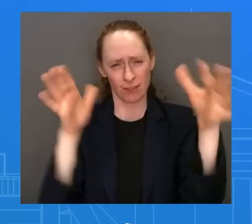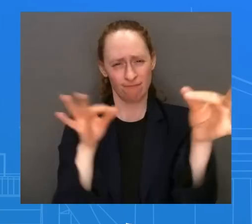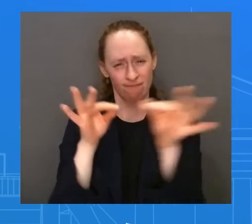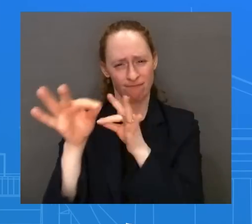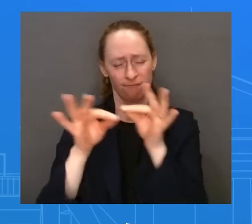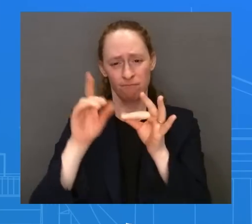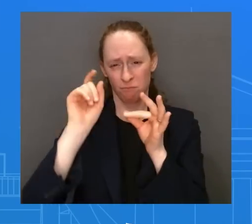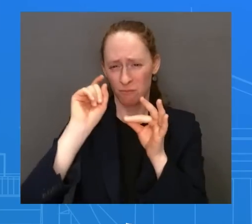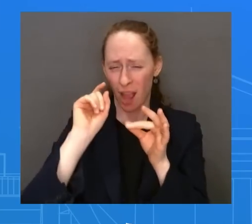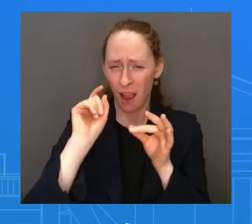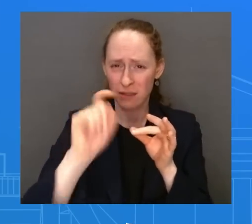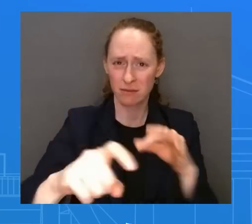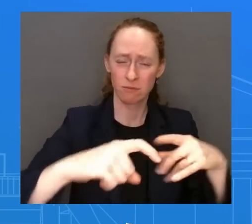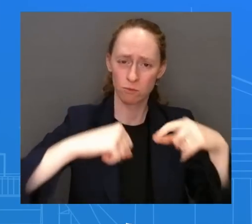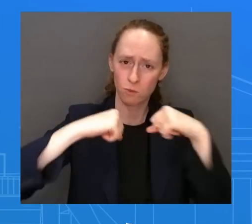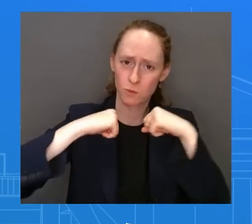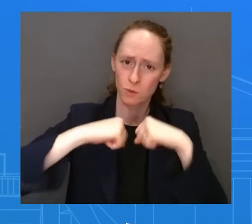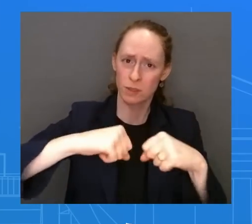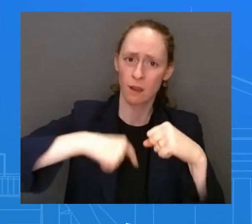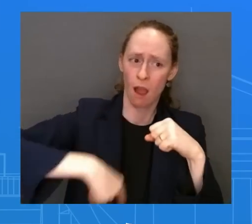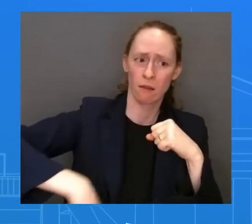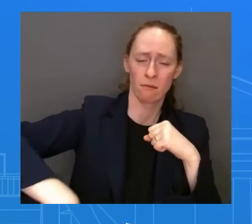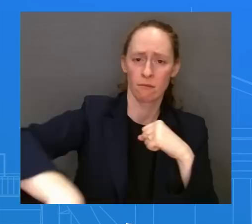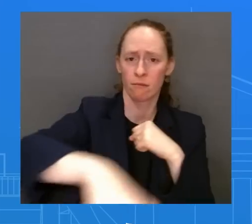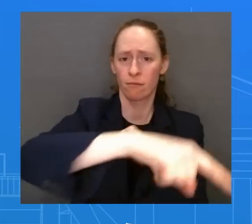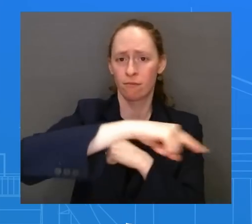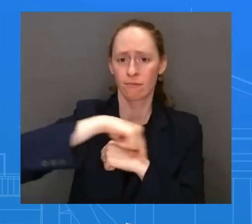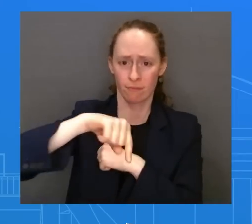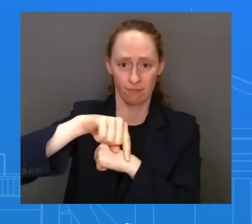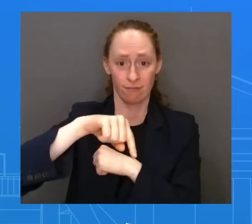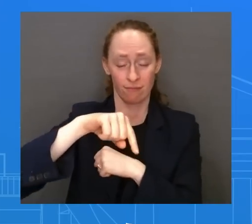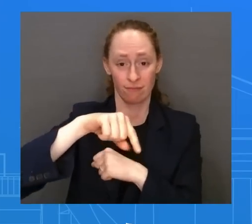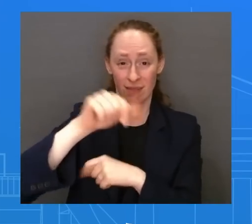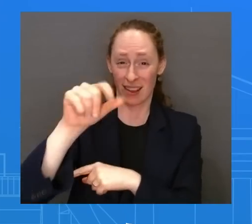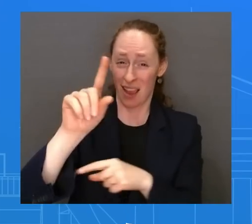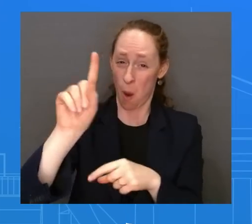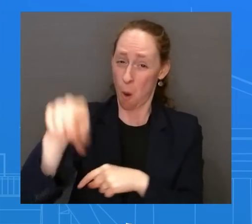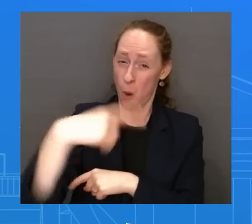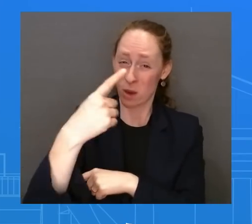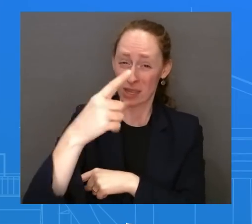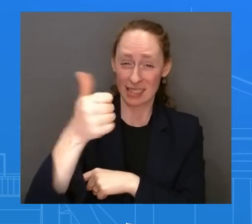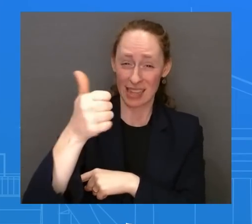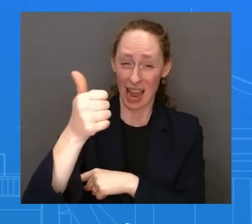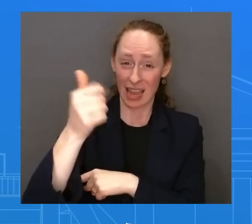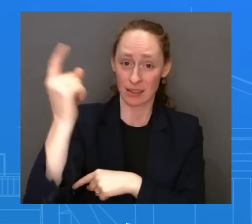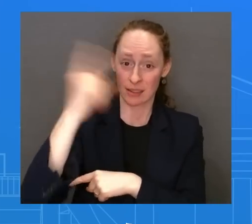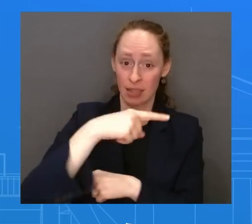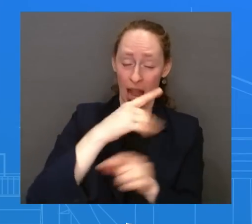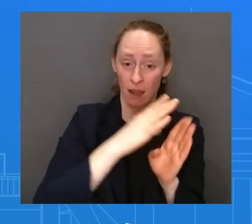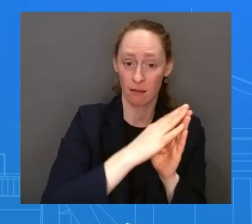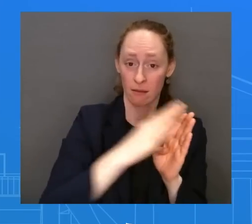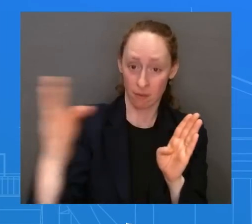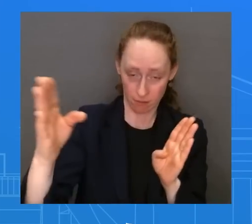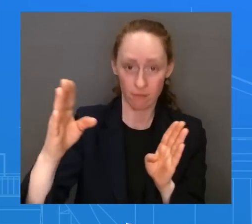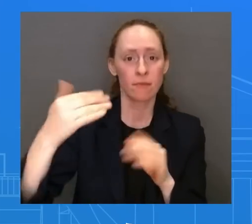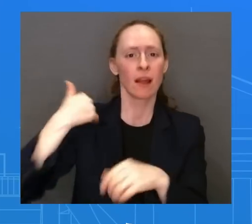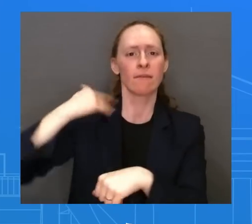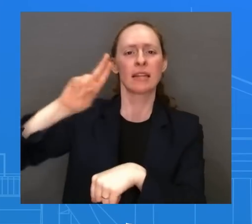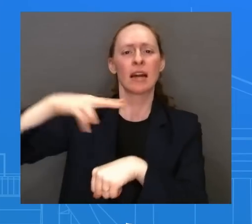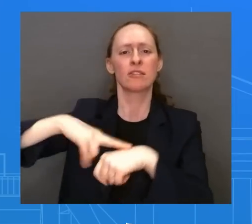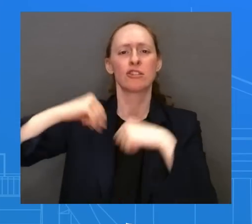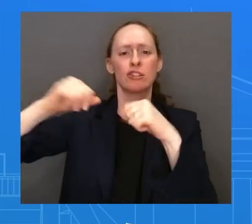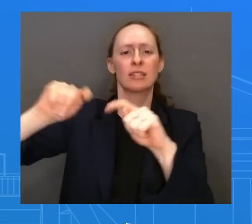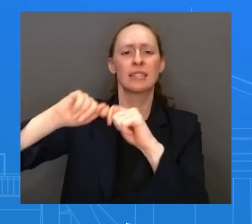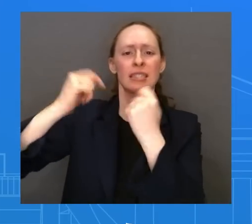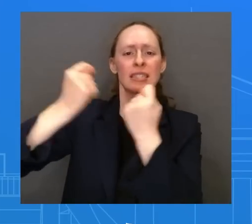was particularly high he accepted the recommendation of his National Security team to extend the timeline for evacuations only after his